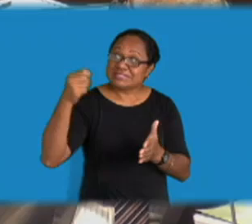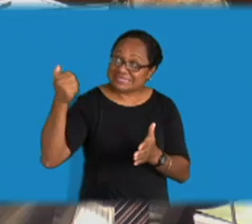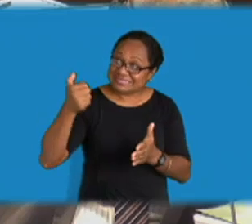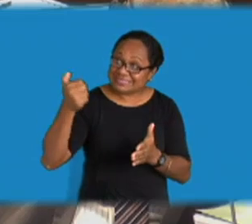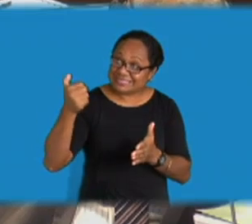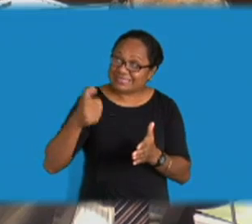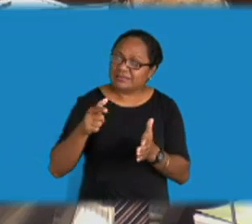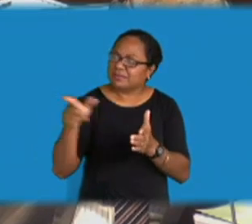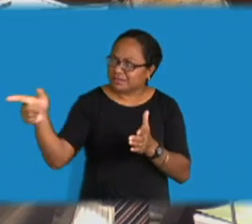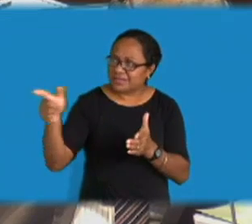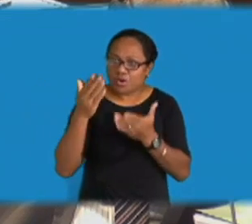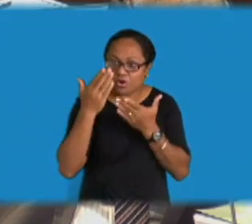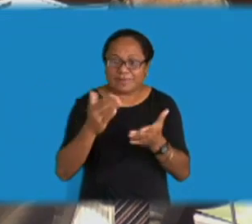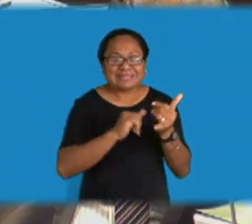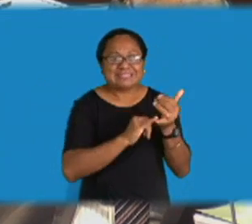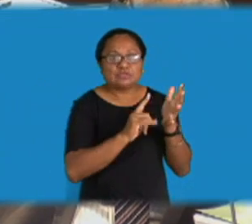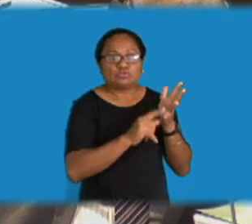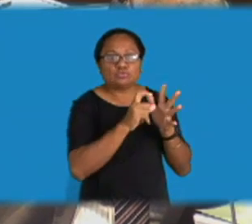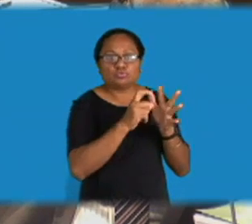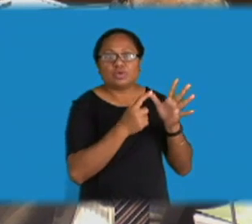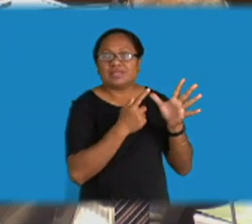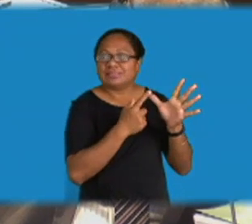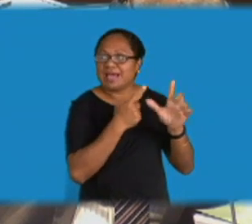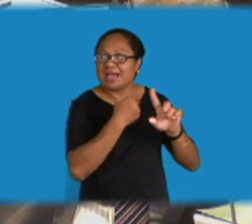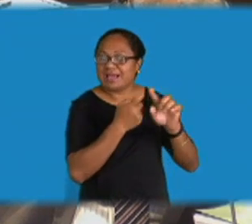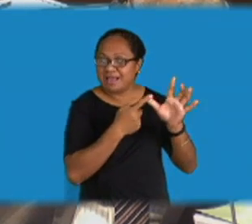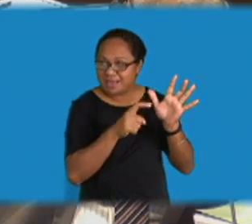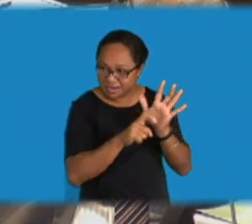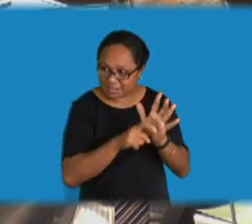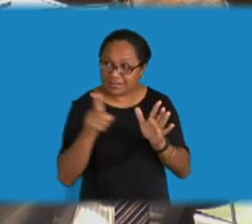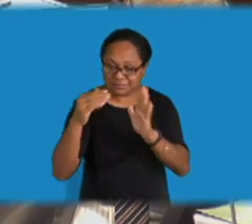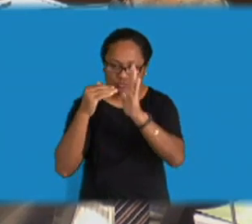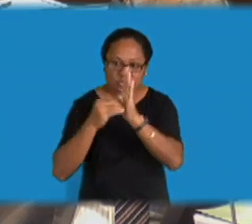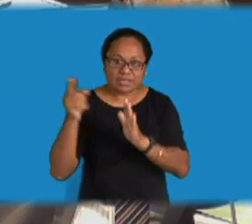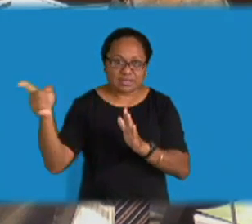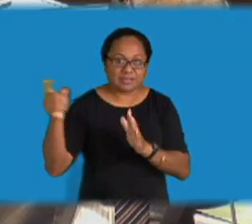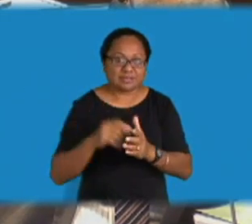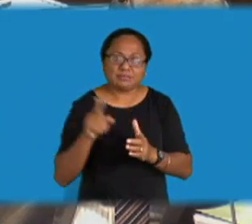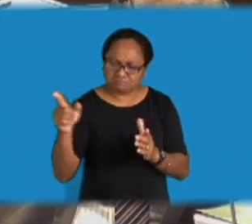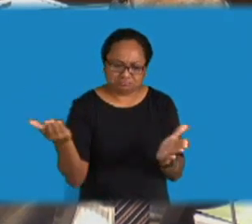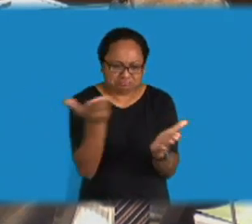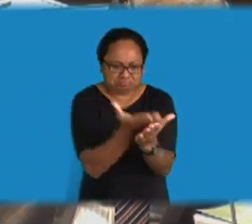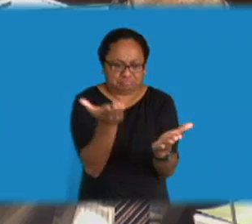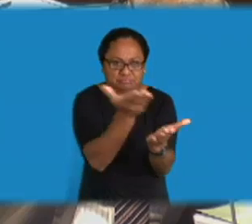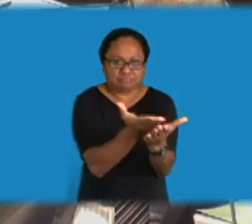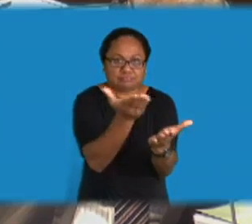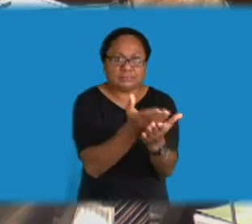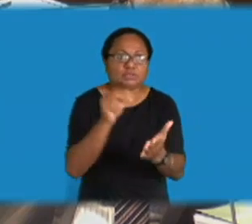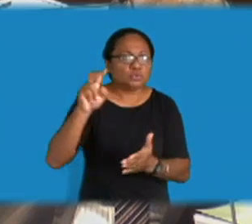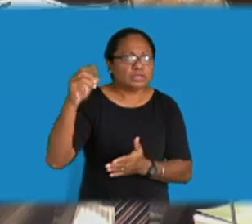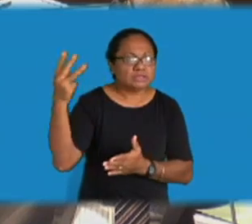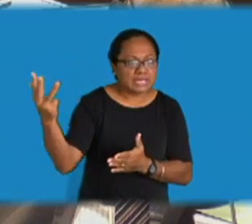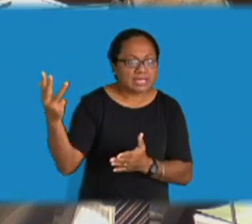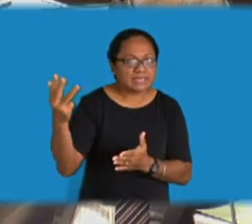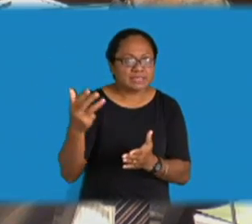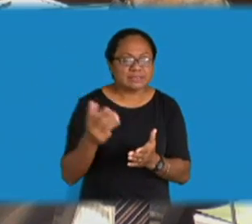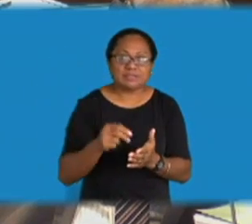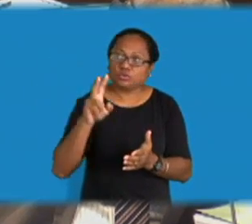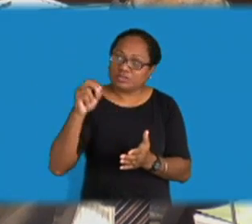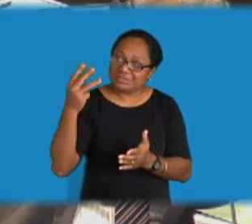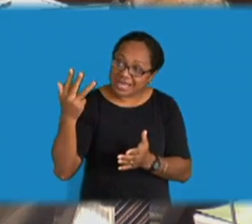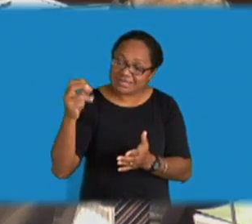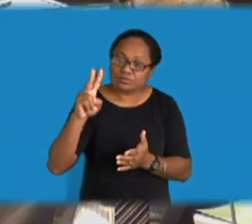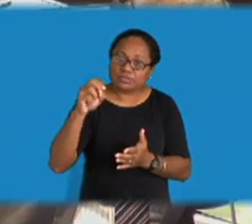Honourable Sudhakar, as chair of the Parliamentary Public Accounts Committee, also tabled his report on the 2009 and